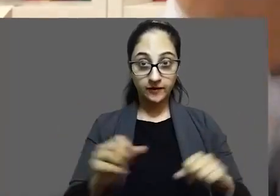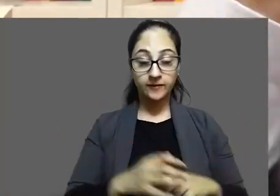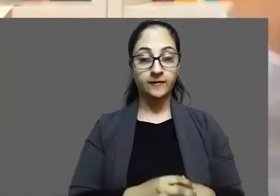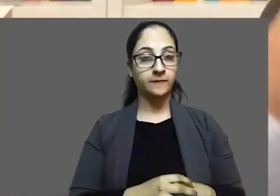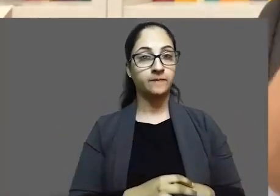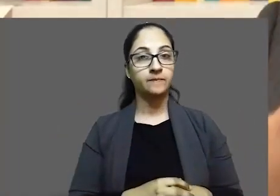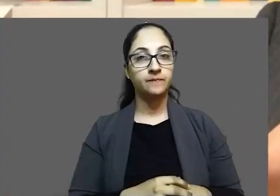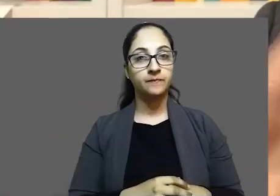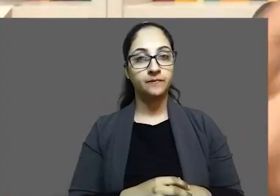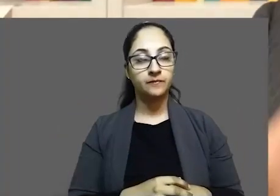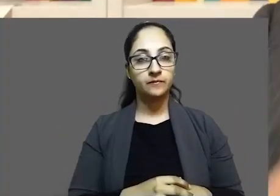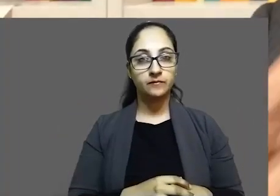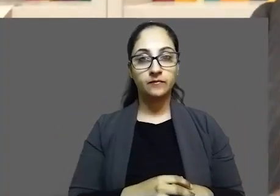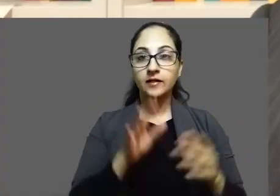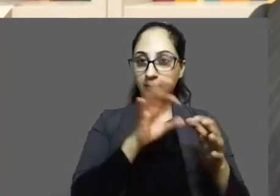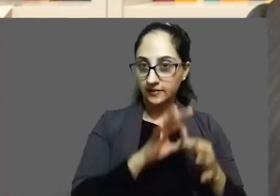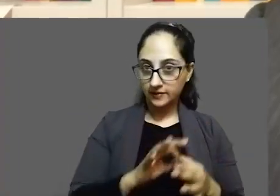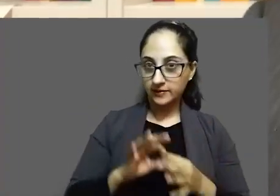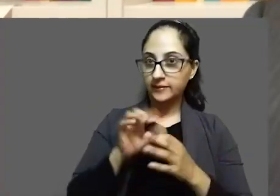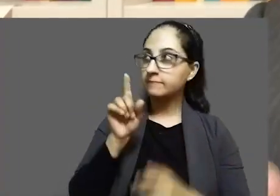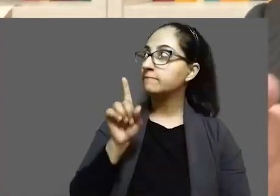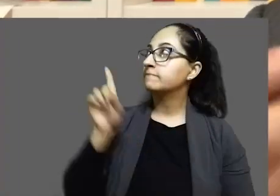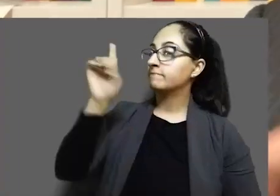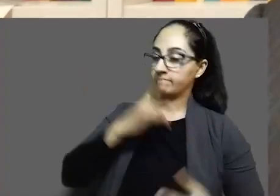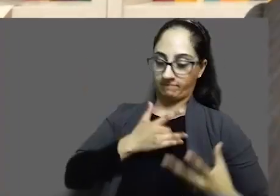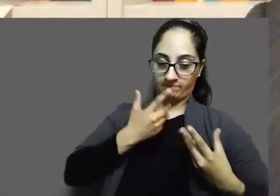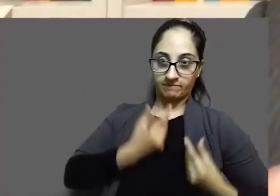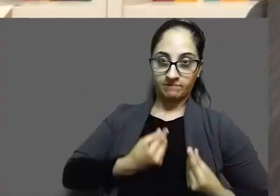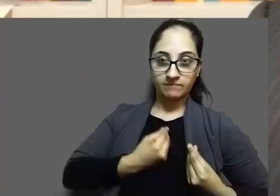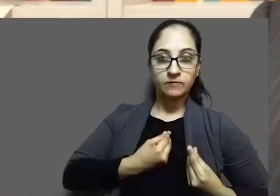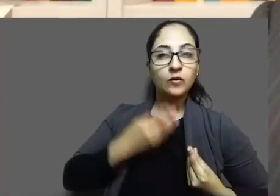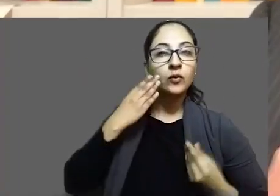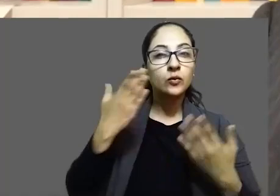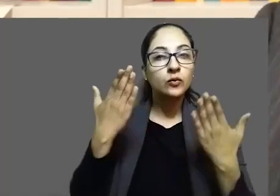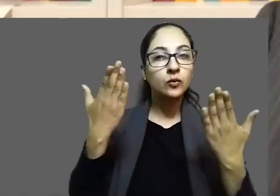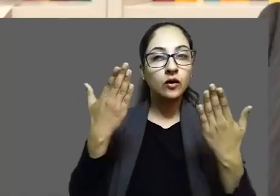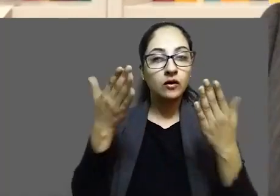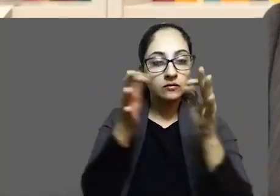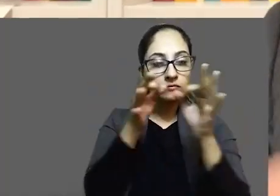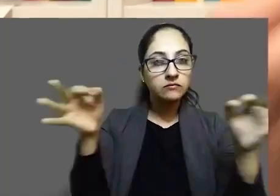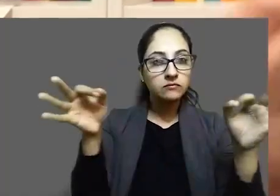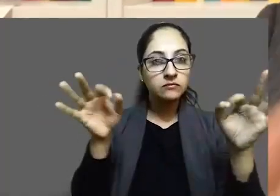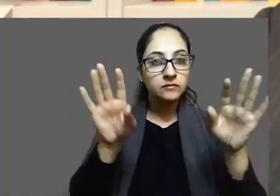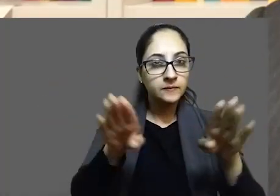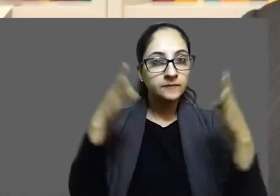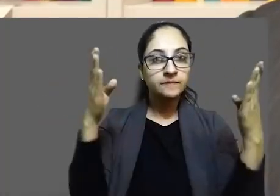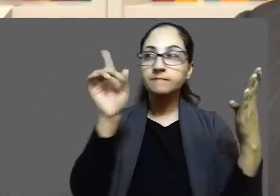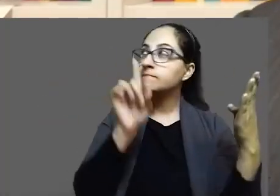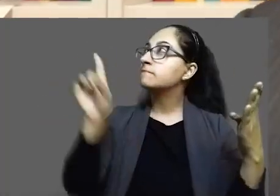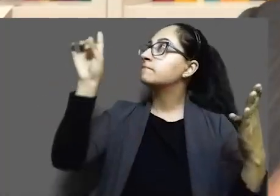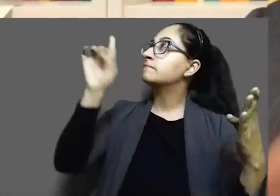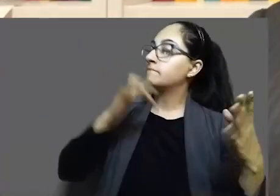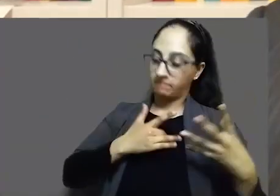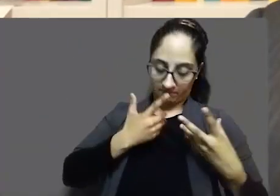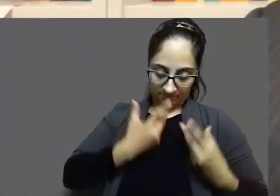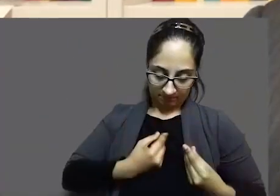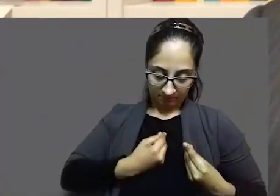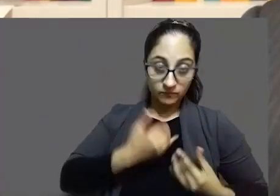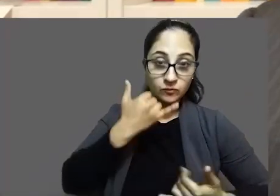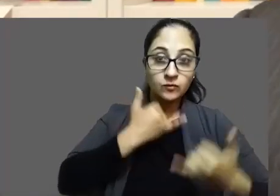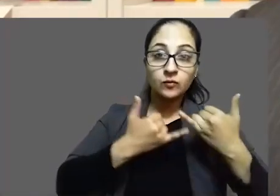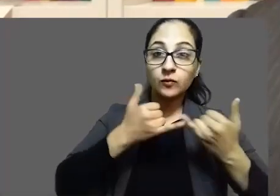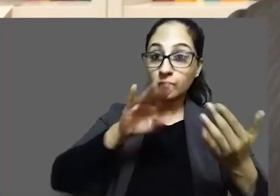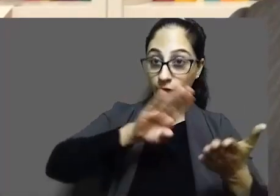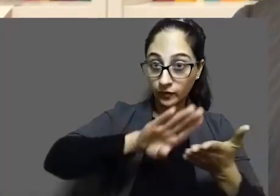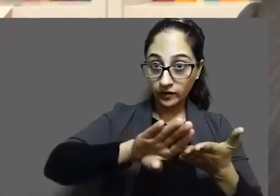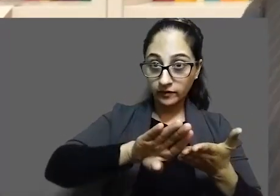right? So every time we say Bismillahir Rahmanir Rahim, we think about God, the most compassionate, the most merciful. How are we compassionate? How are we